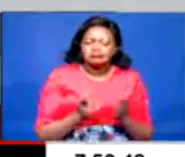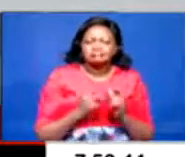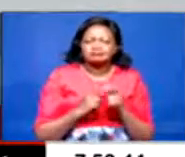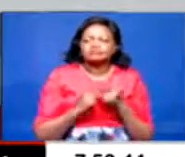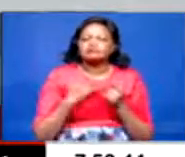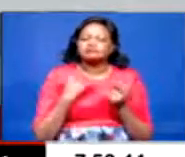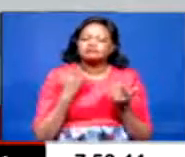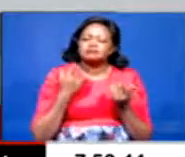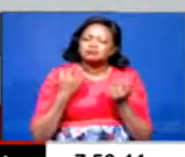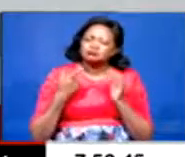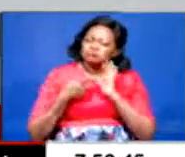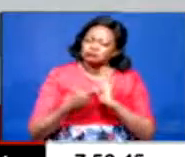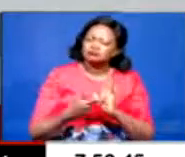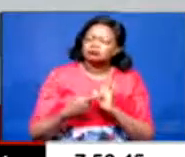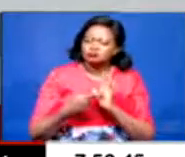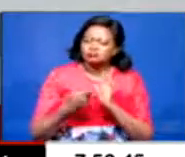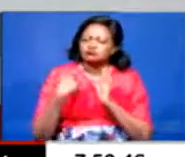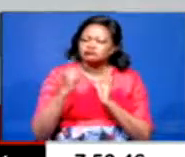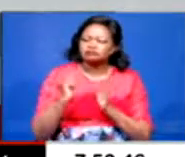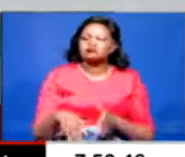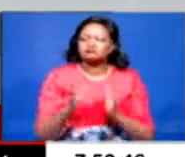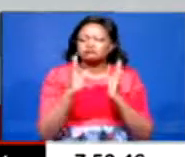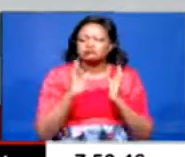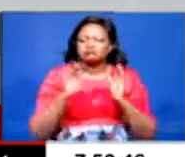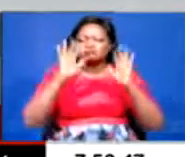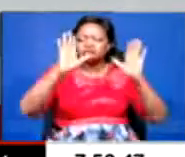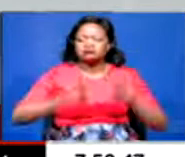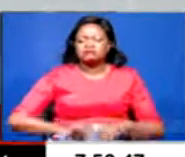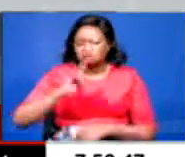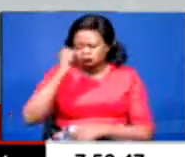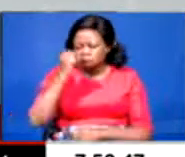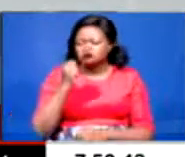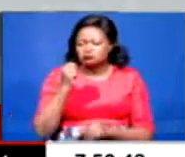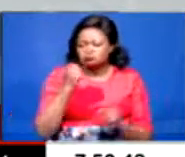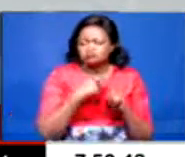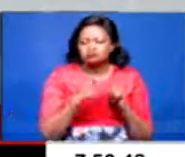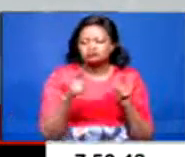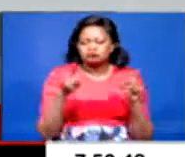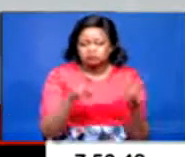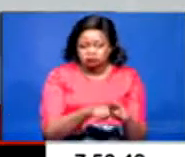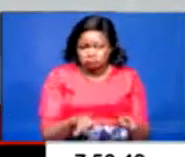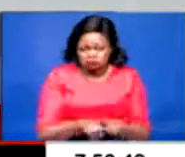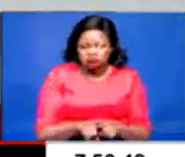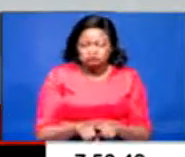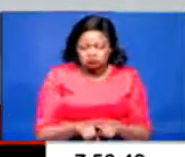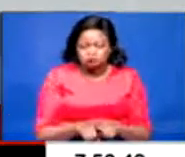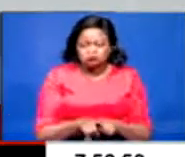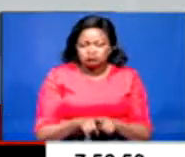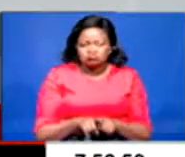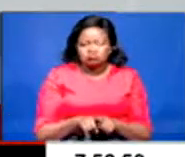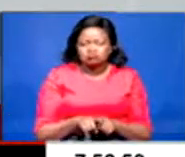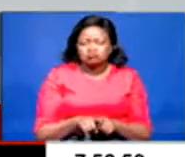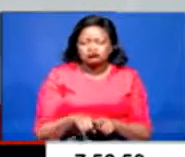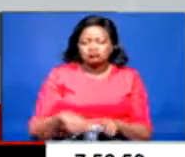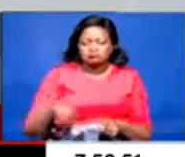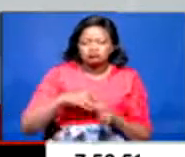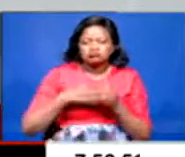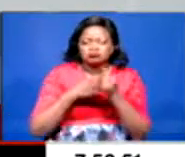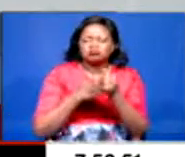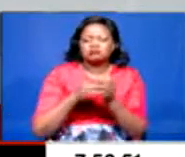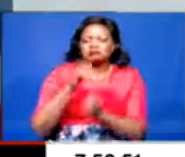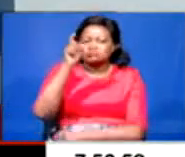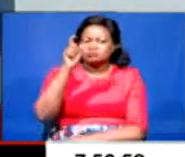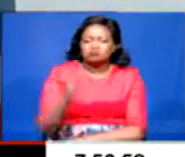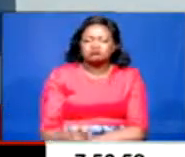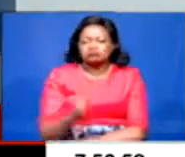way. So it's not important just for Kenya to get this right. It's important for even our position as a leader in the region to get this right. Remember,